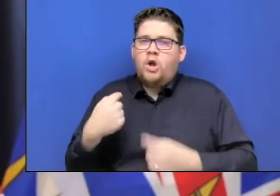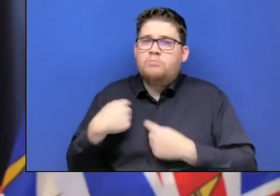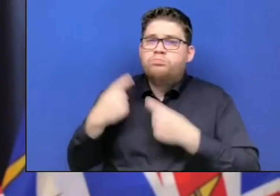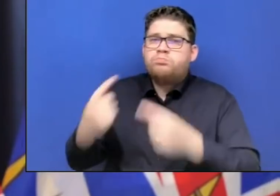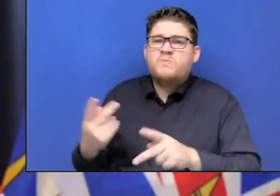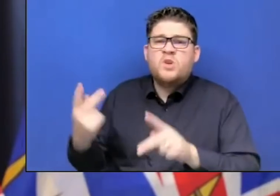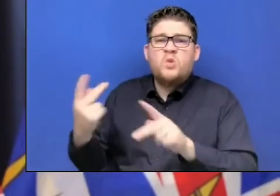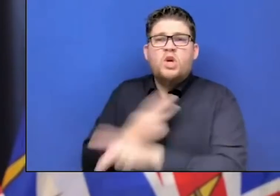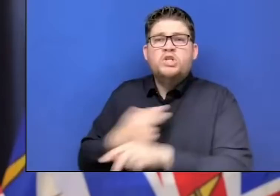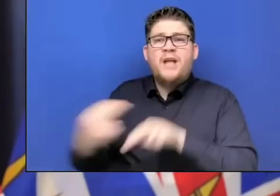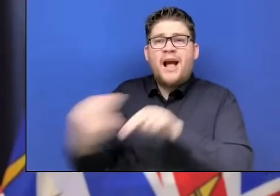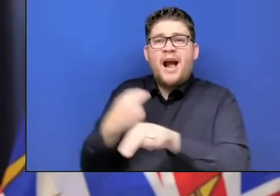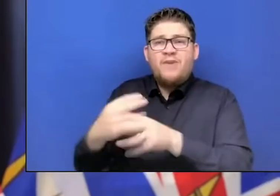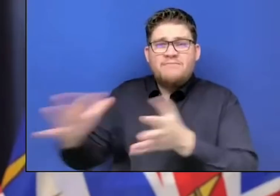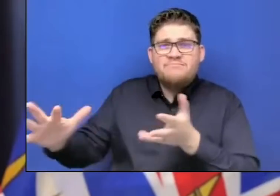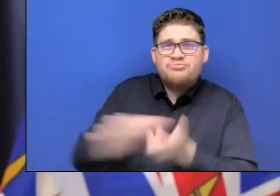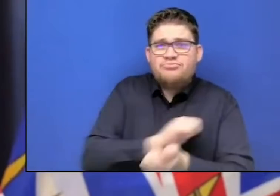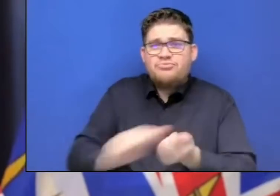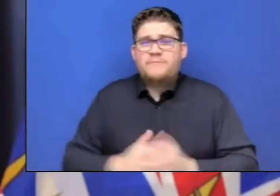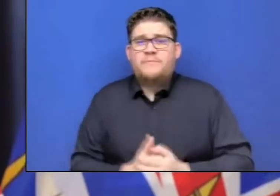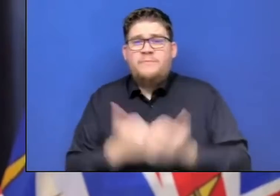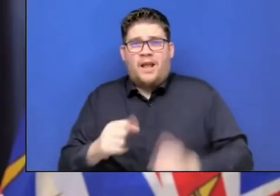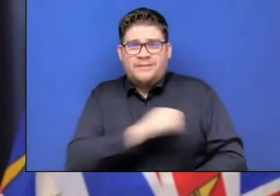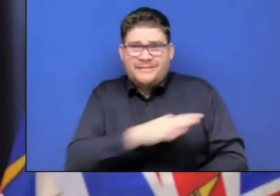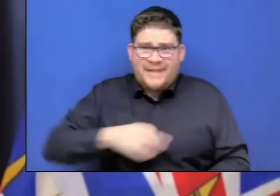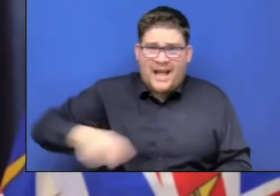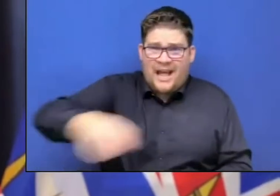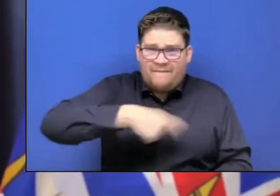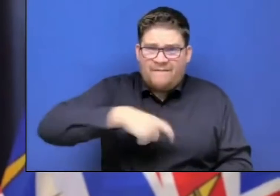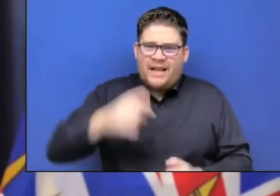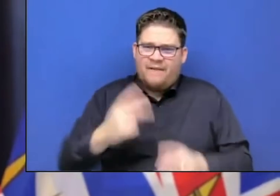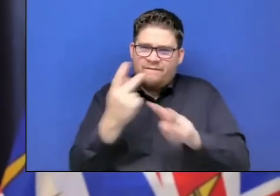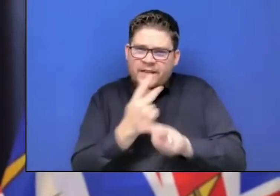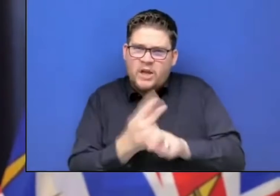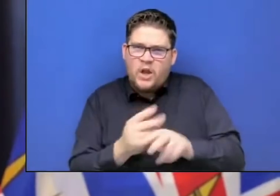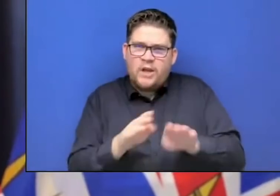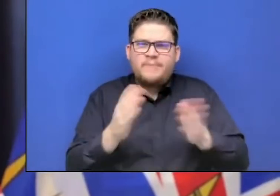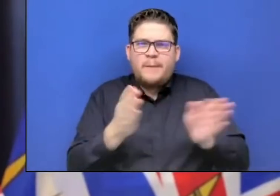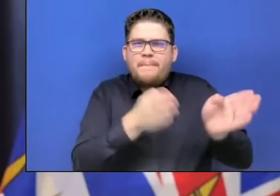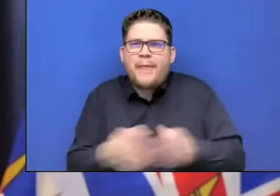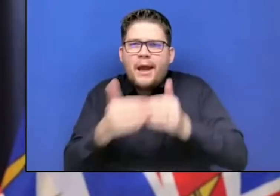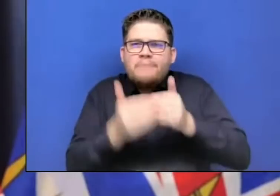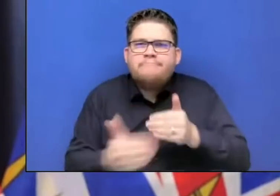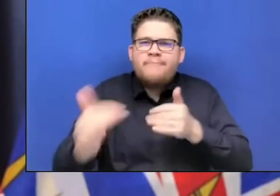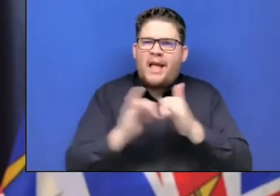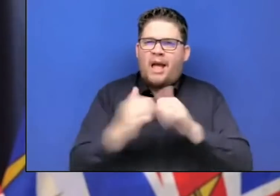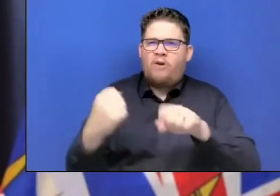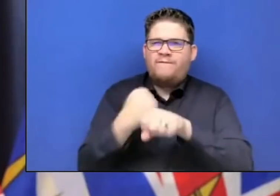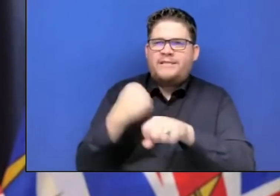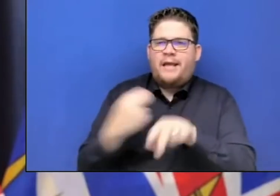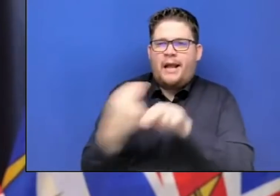putting together specific repair plans for those sites that have sustained significant damage. Our immediate priority, as I mentioned